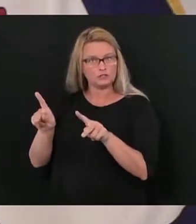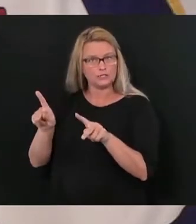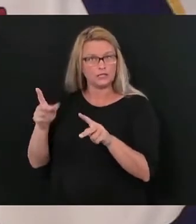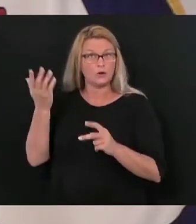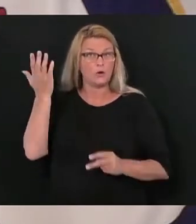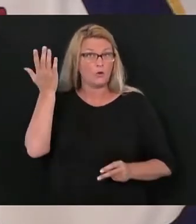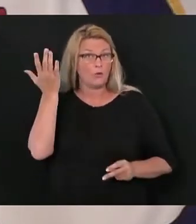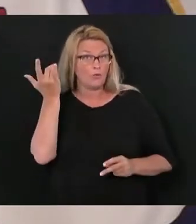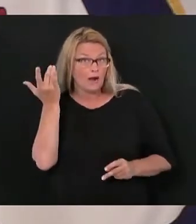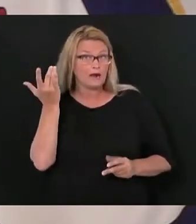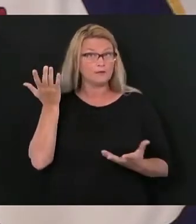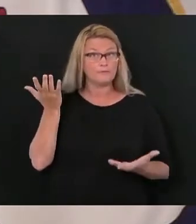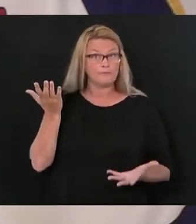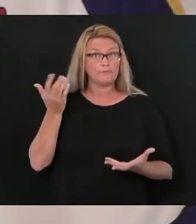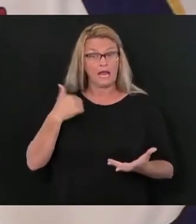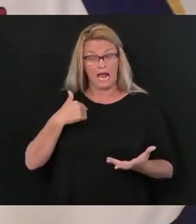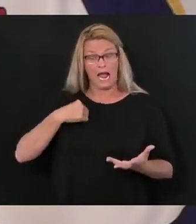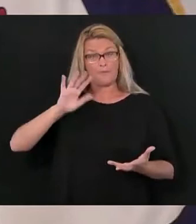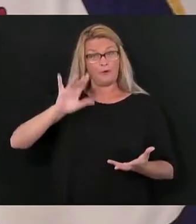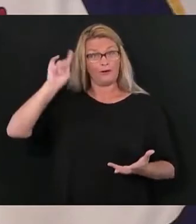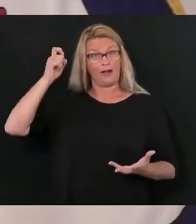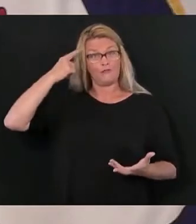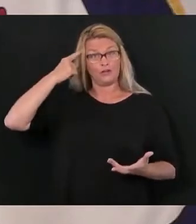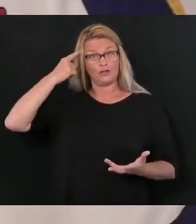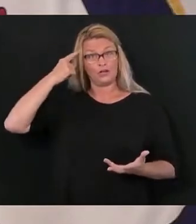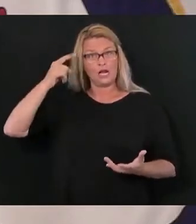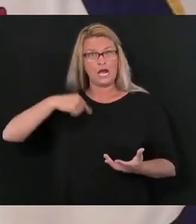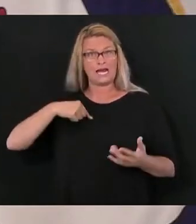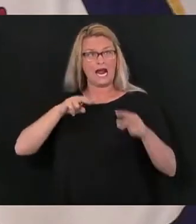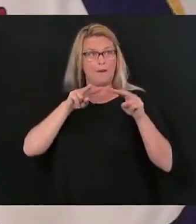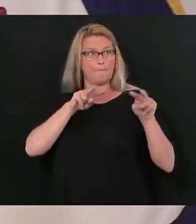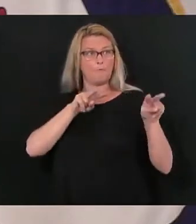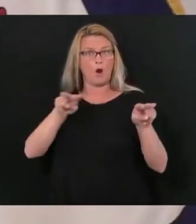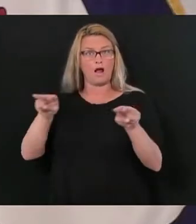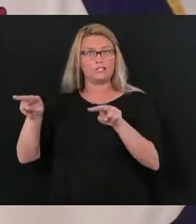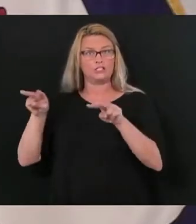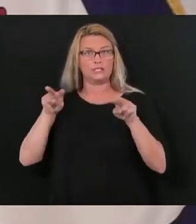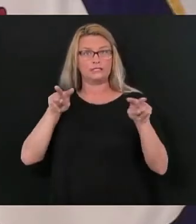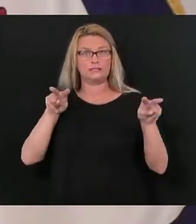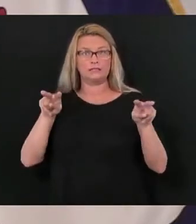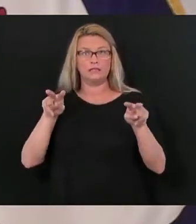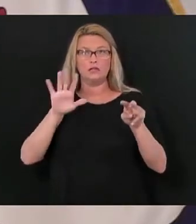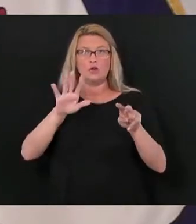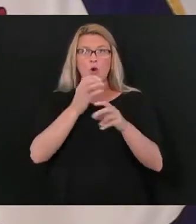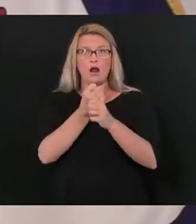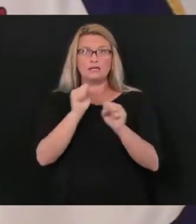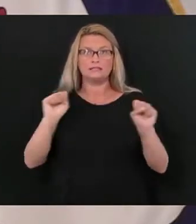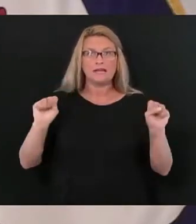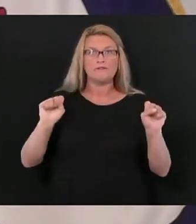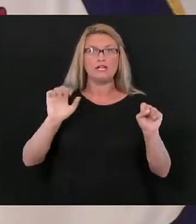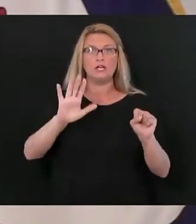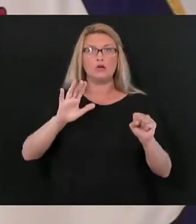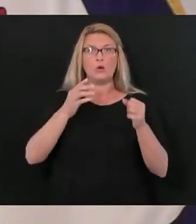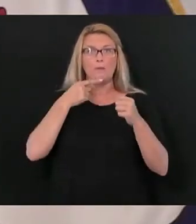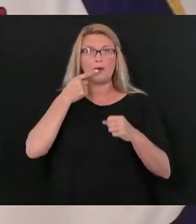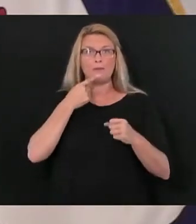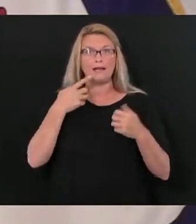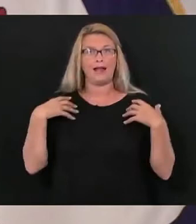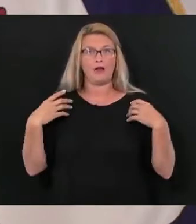other hand, while I'm the governor and I'm looking out for the public health of all of us in the state of West Virginia, I'm also a